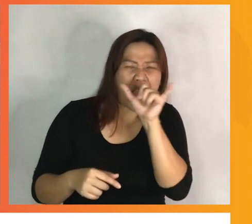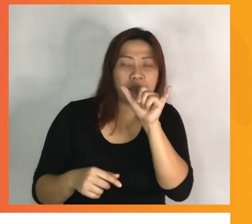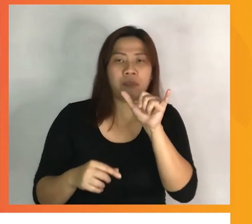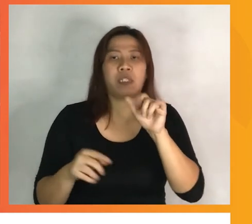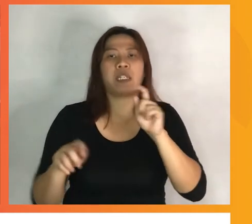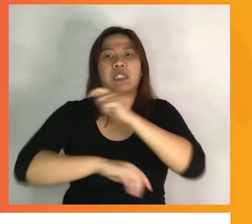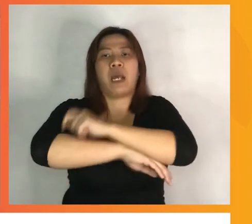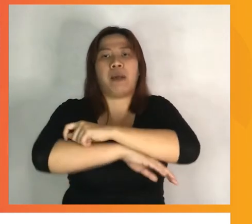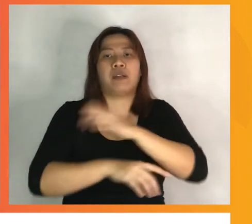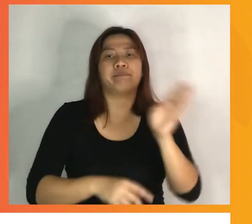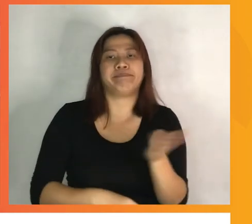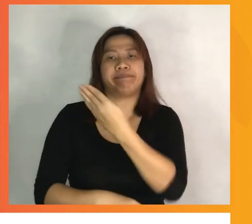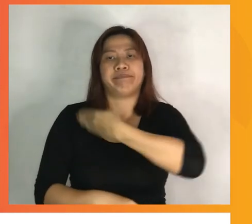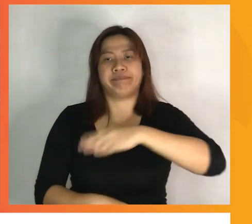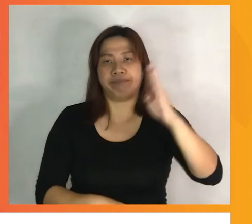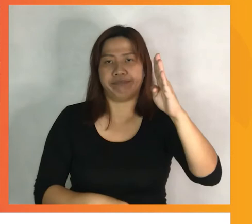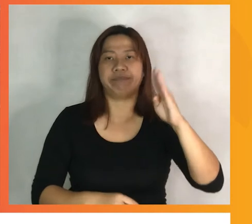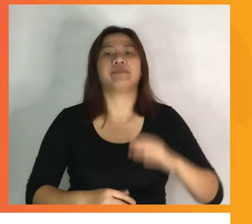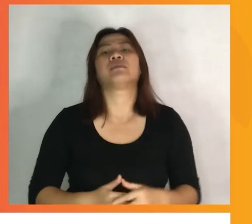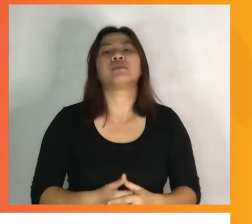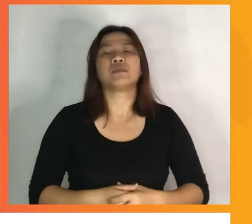something resembling table tennis.